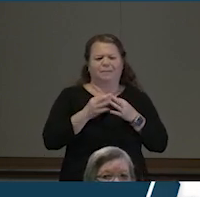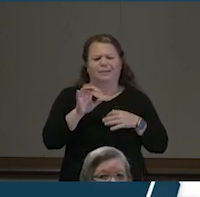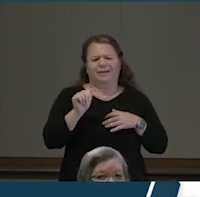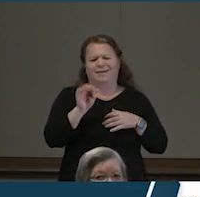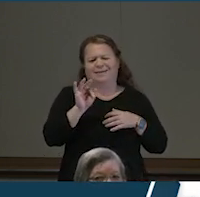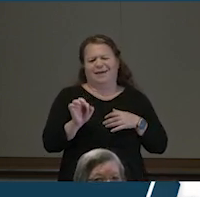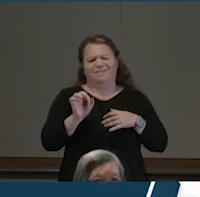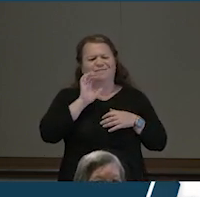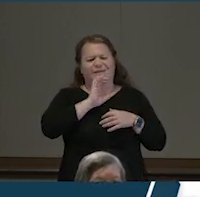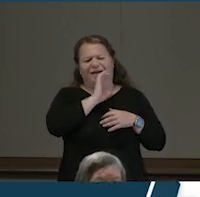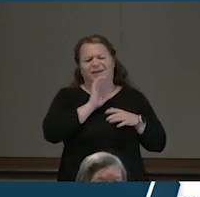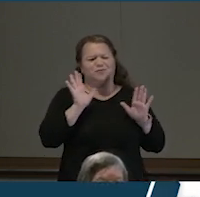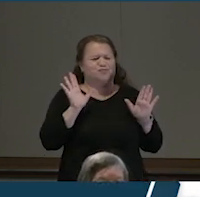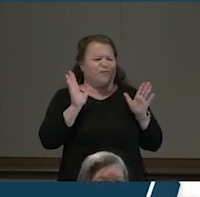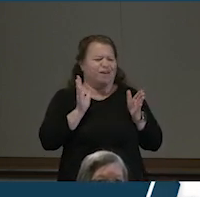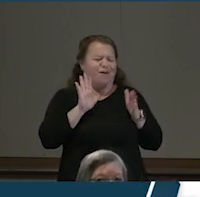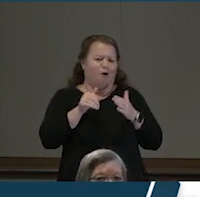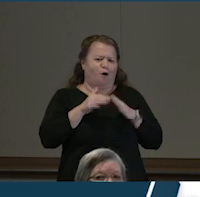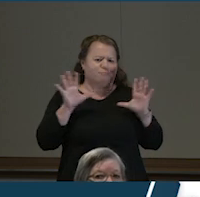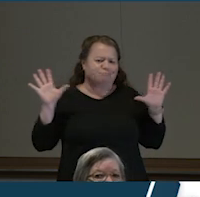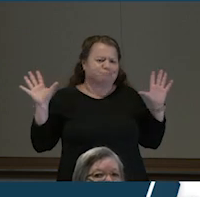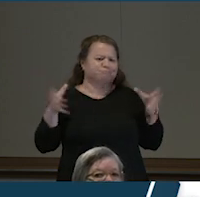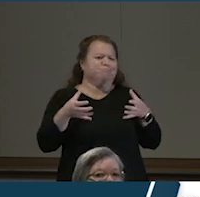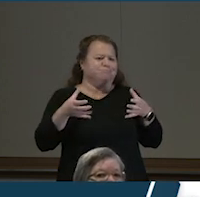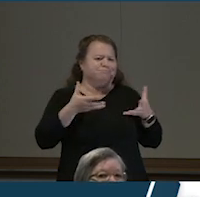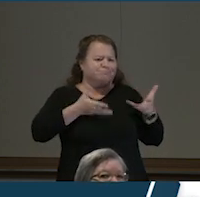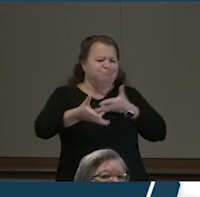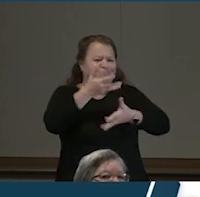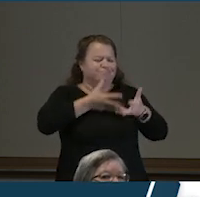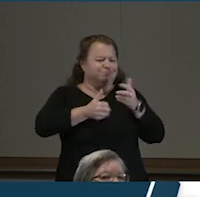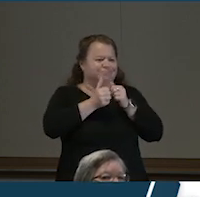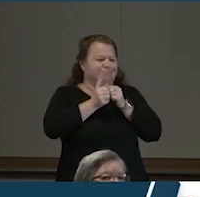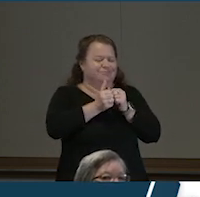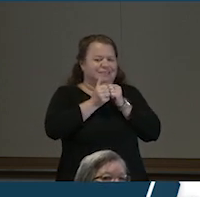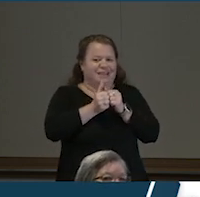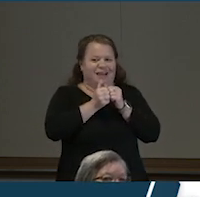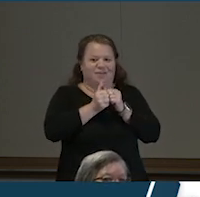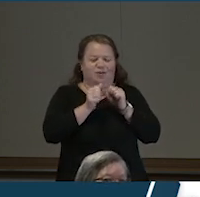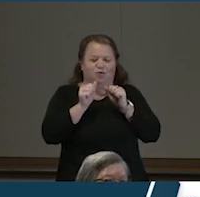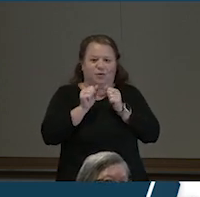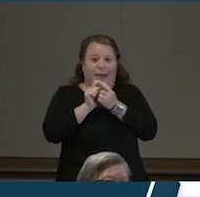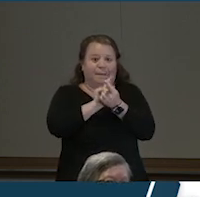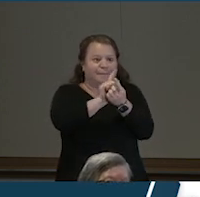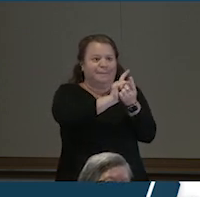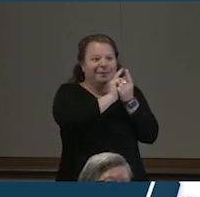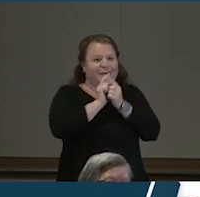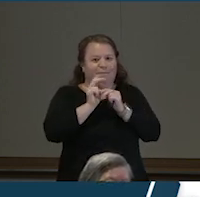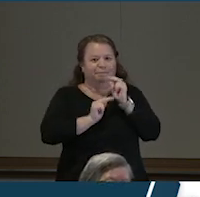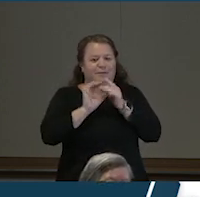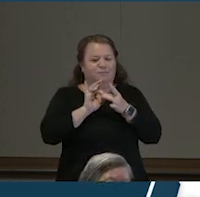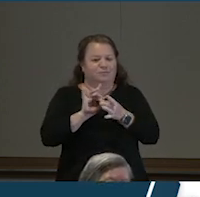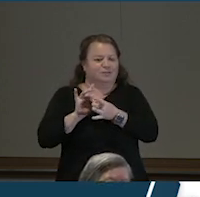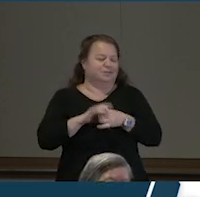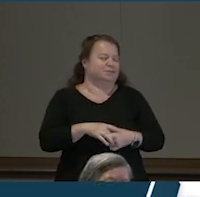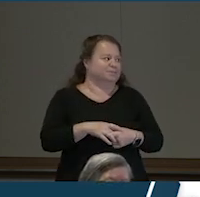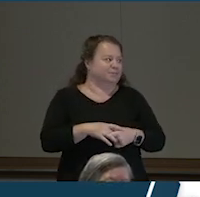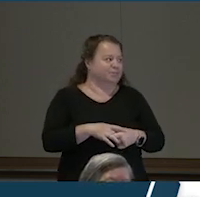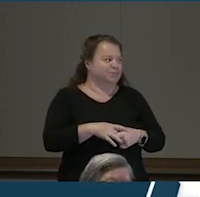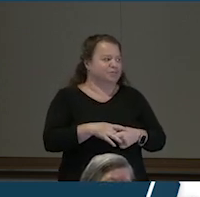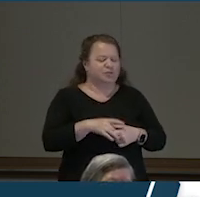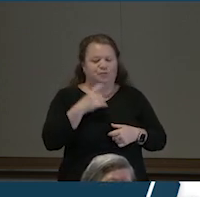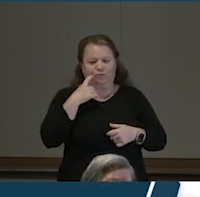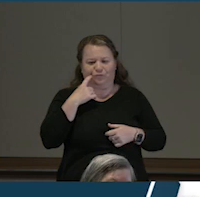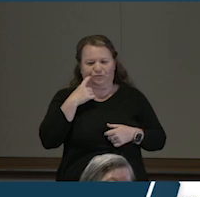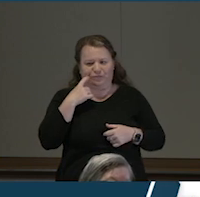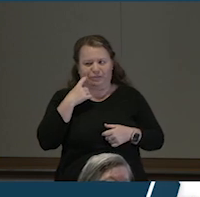brings everybody together so that you guys can all build those relationships with each other. I really hope, I did a talk the other